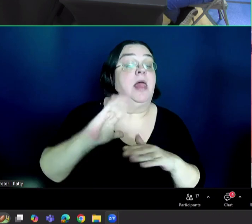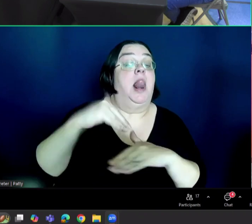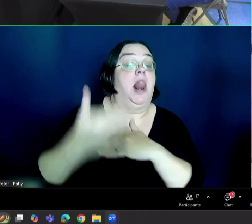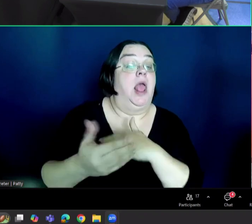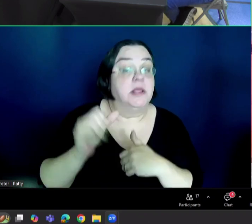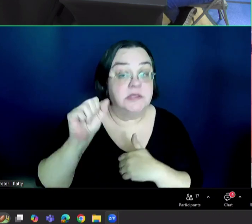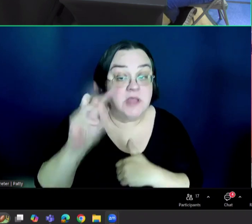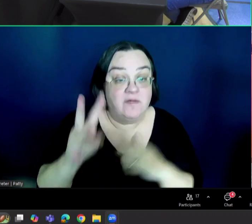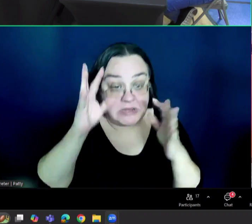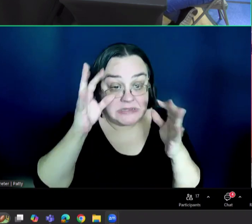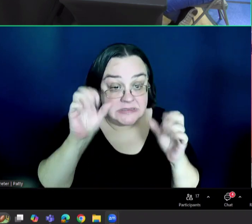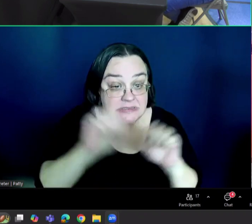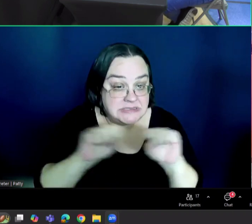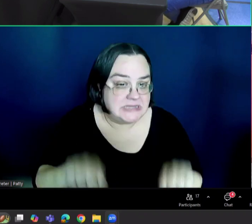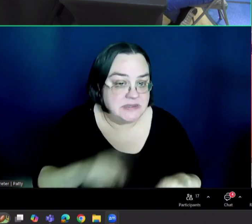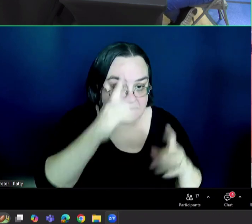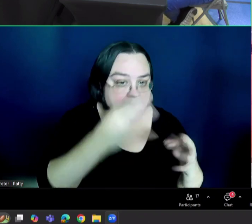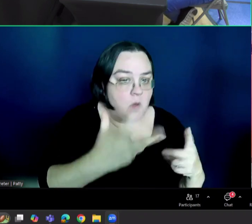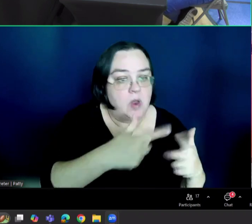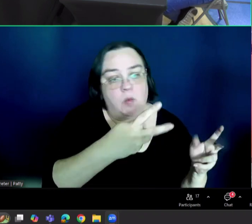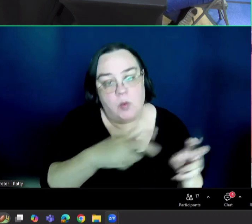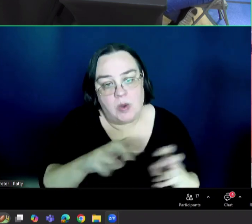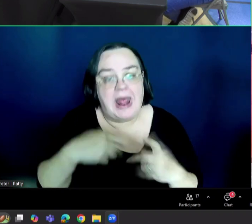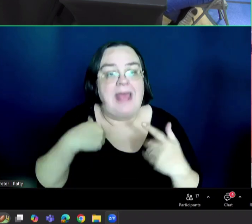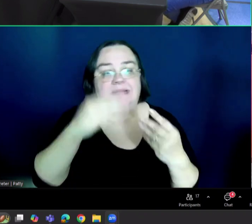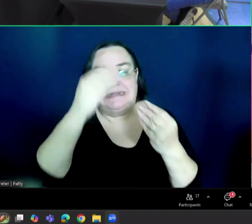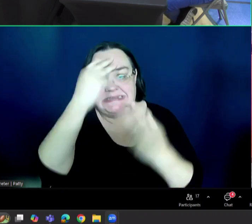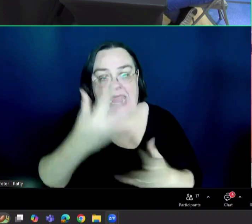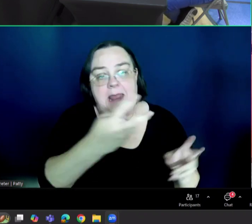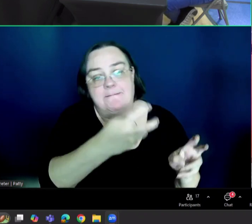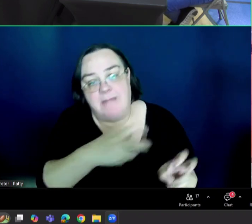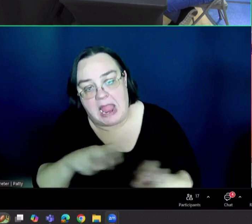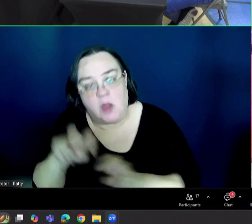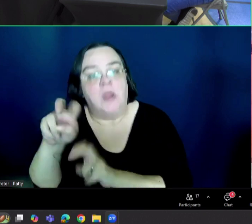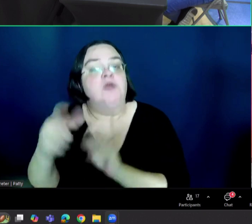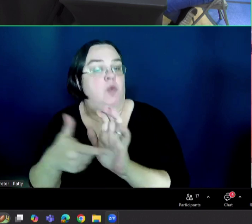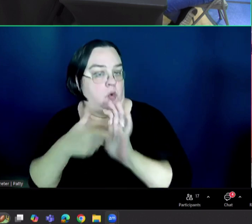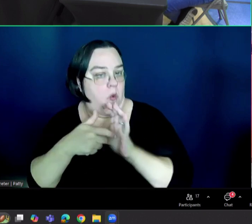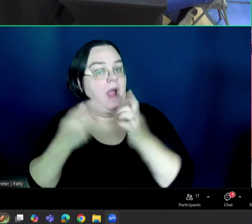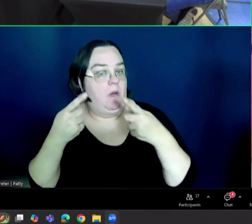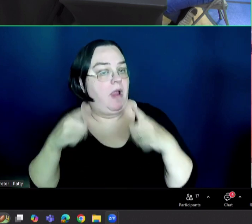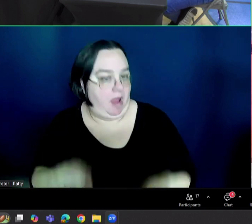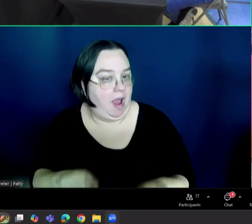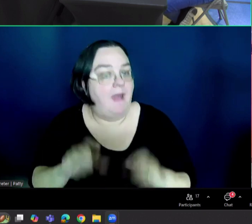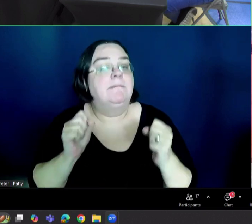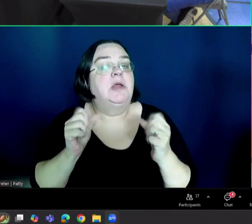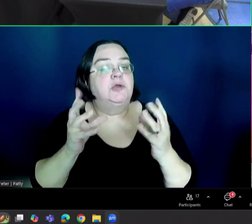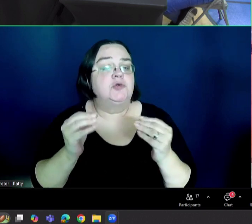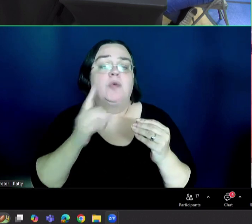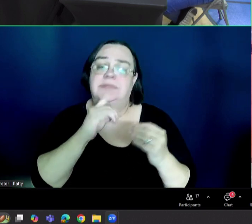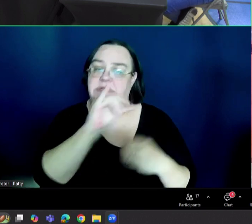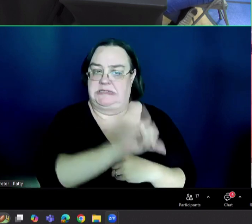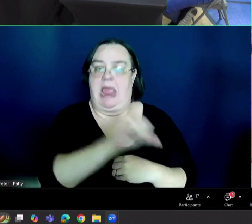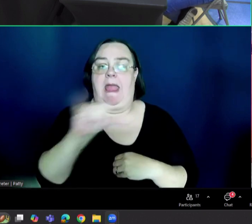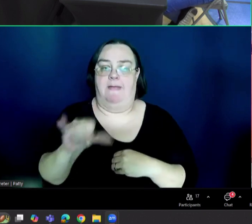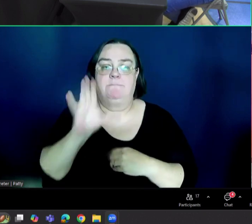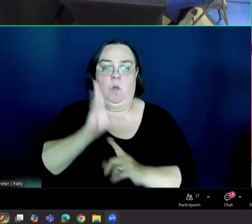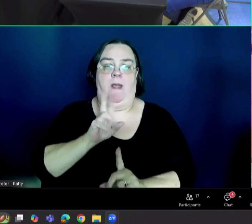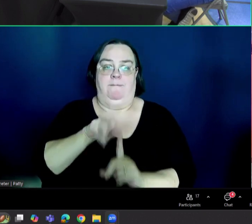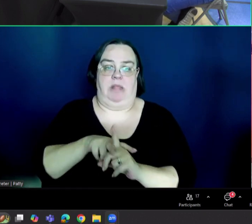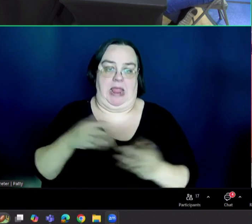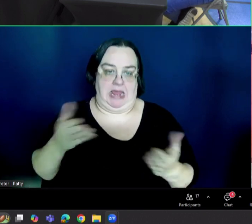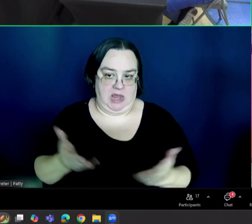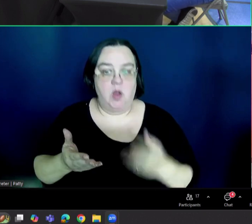decide they're going to go with that, there was a data migration component that had to happen. And so the same thing would apply. One,